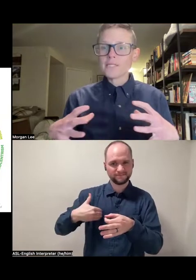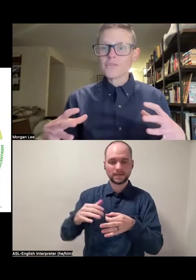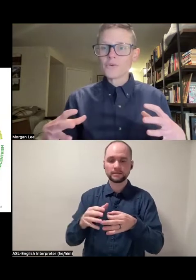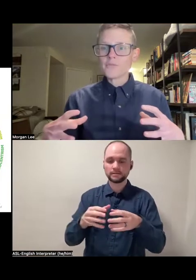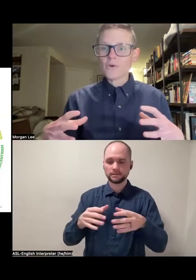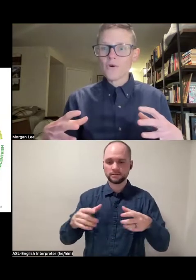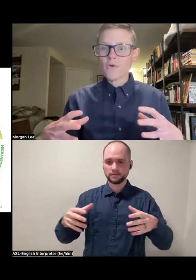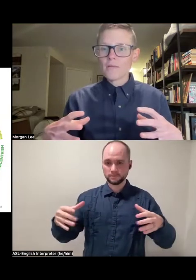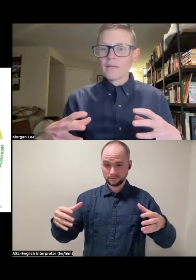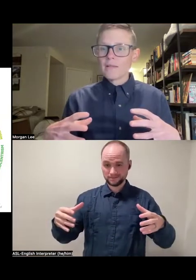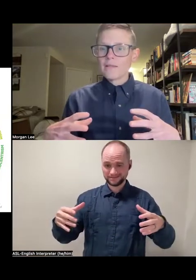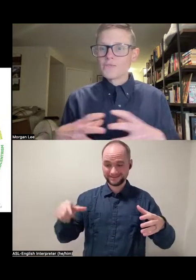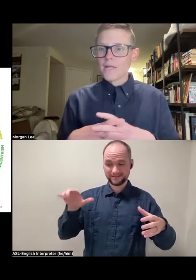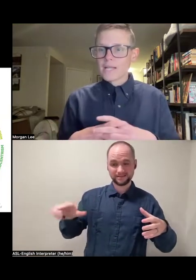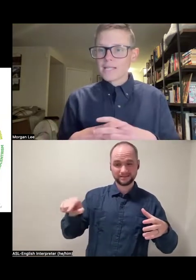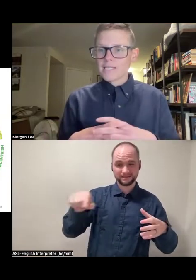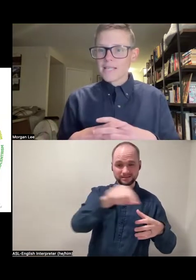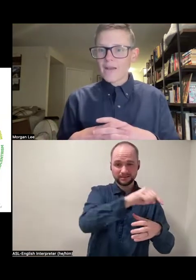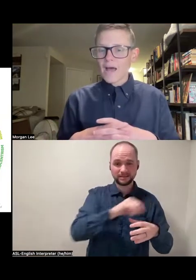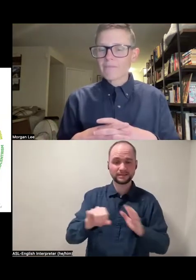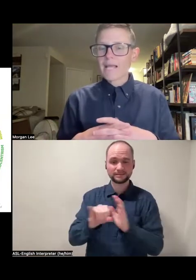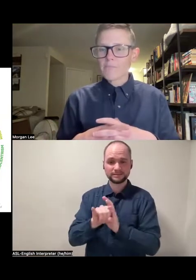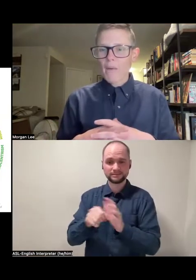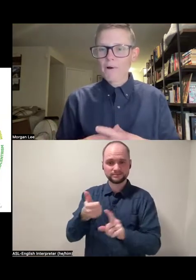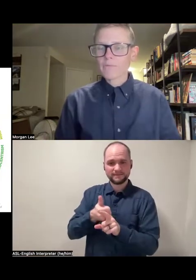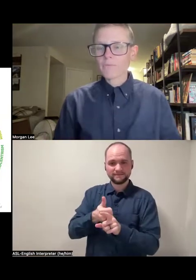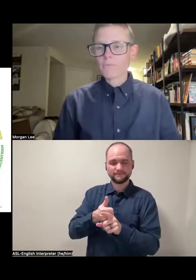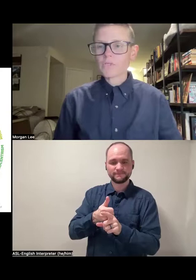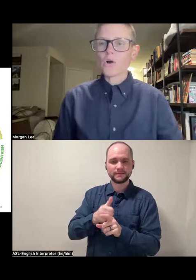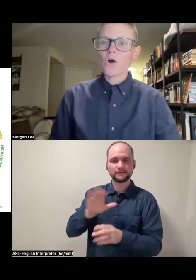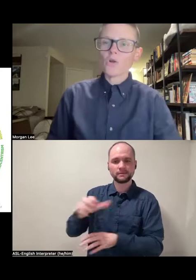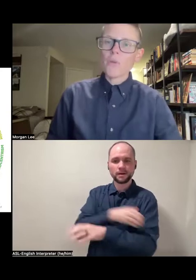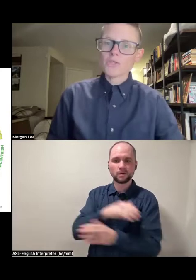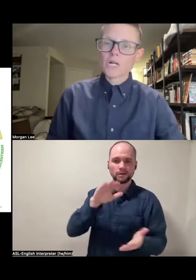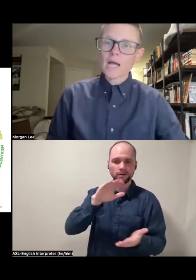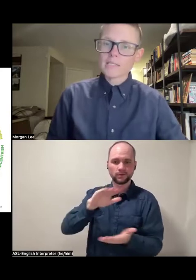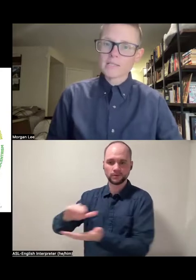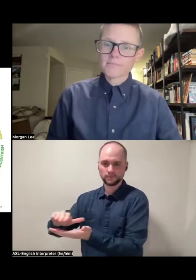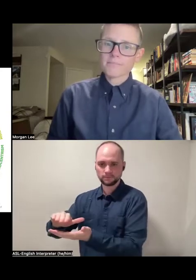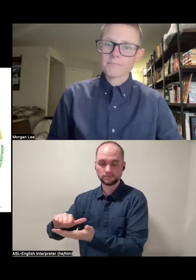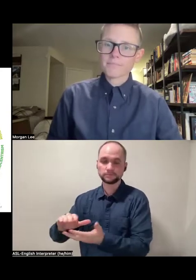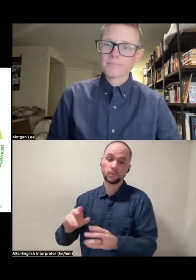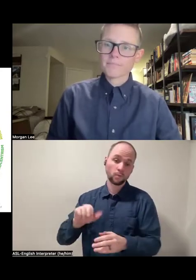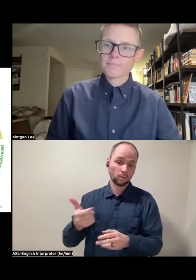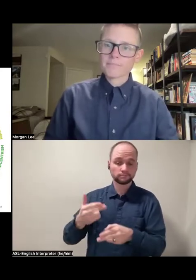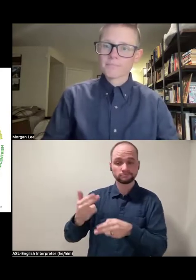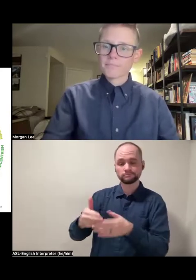further from the center of circle, these are identities that have less power, which are called marginalized.